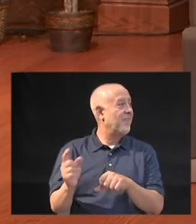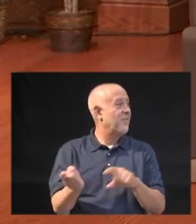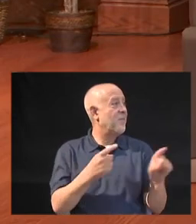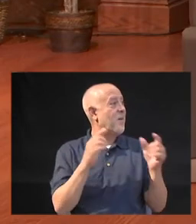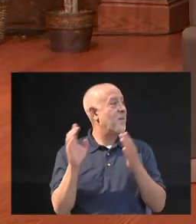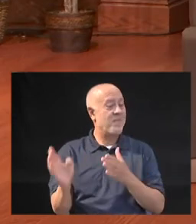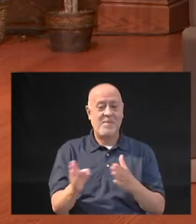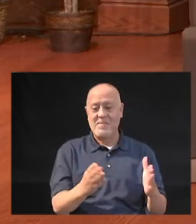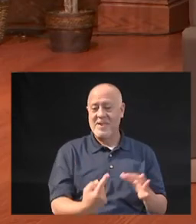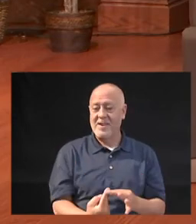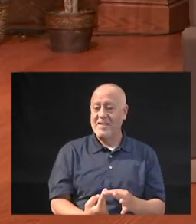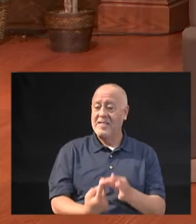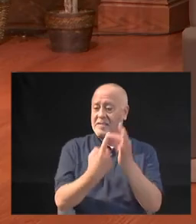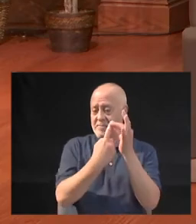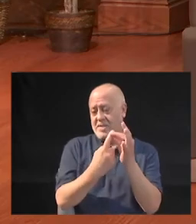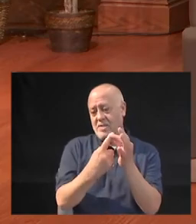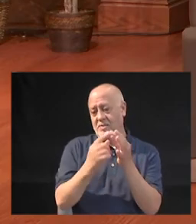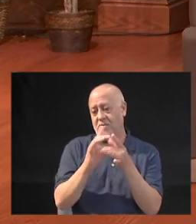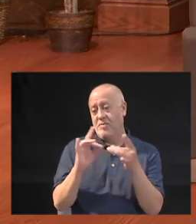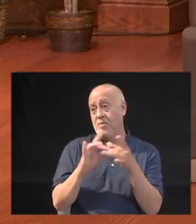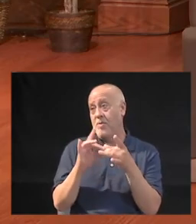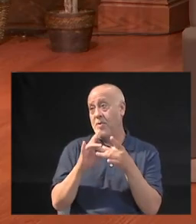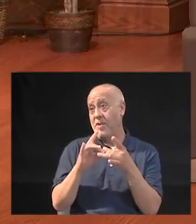prepare this special message for you.